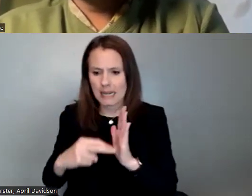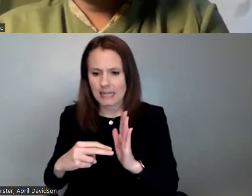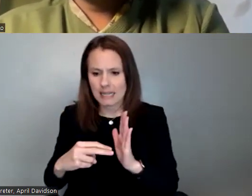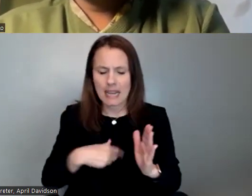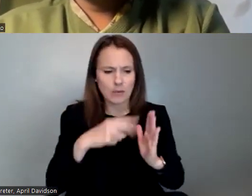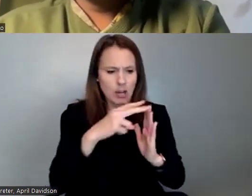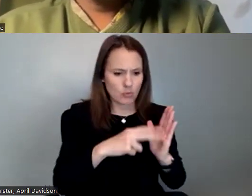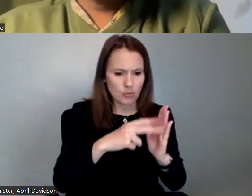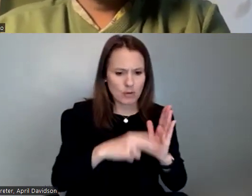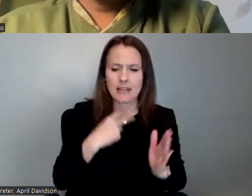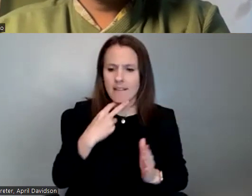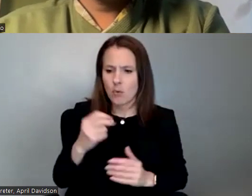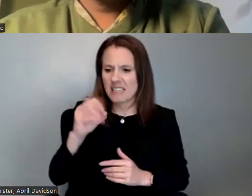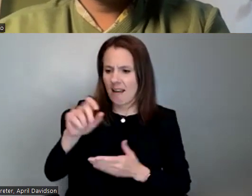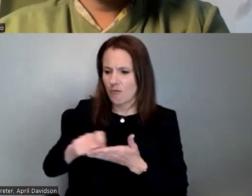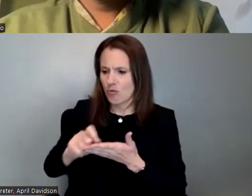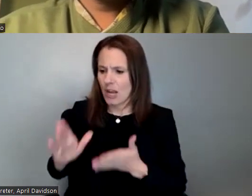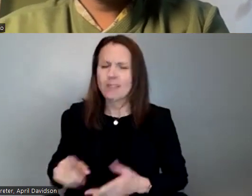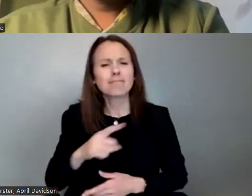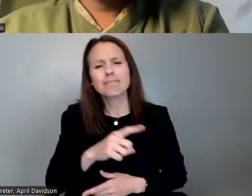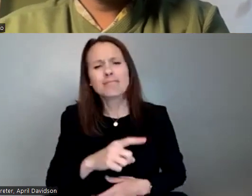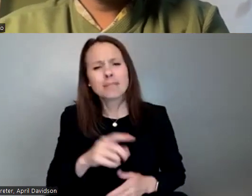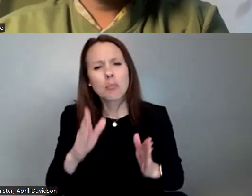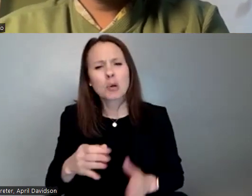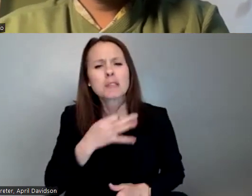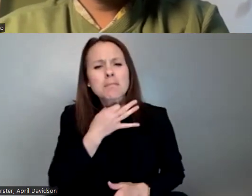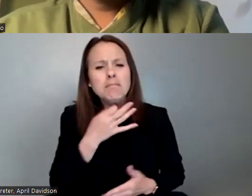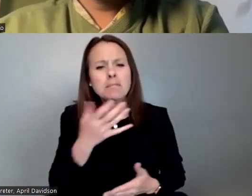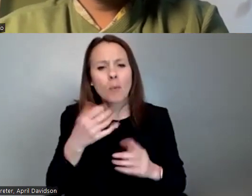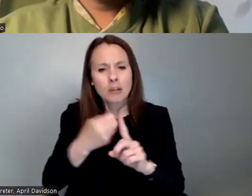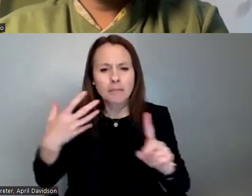of the writer. They want you to expound on this concept.